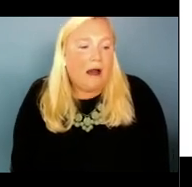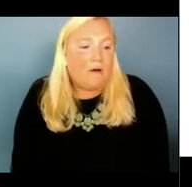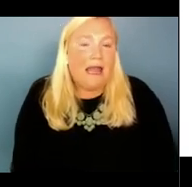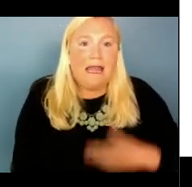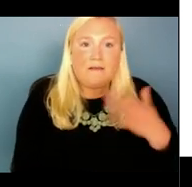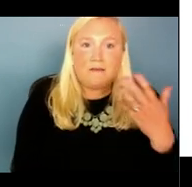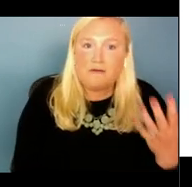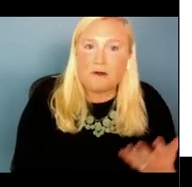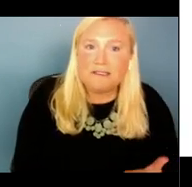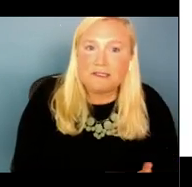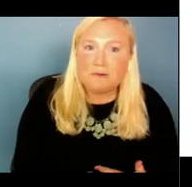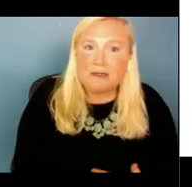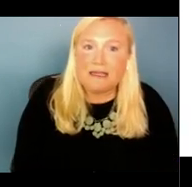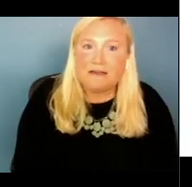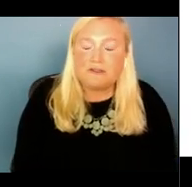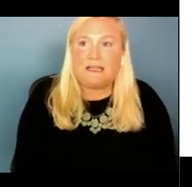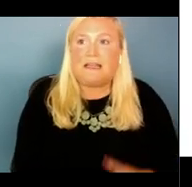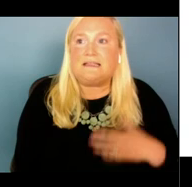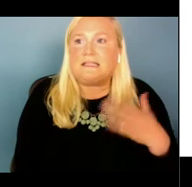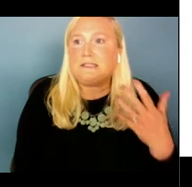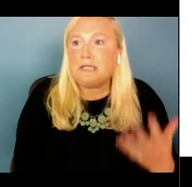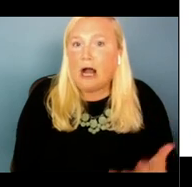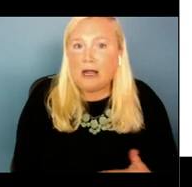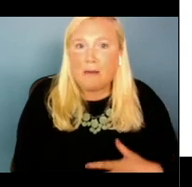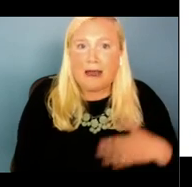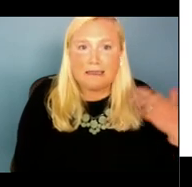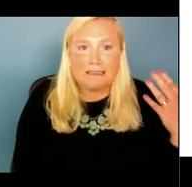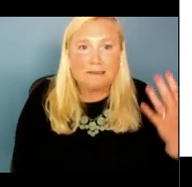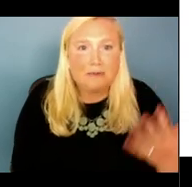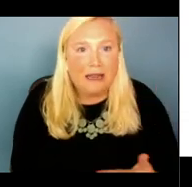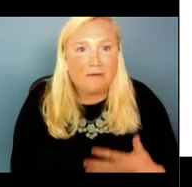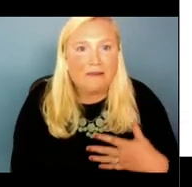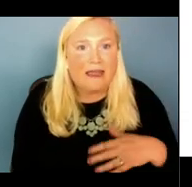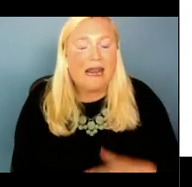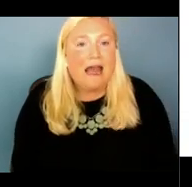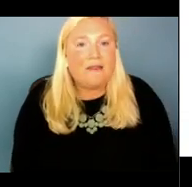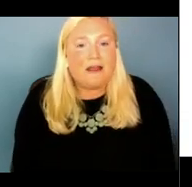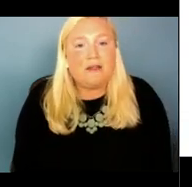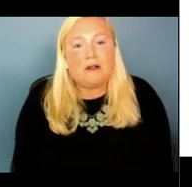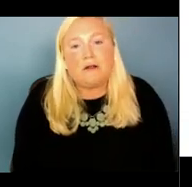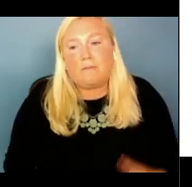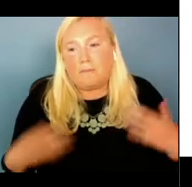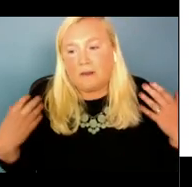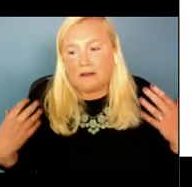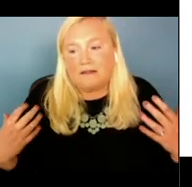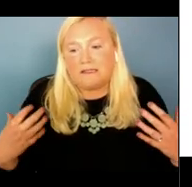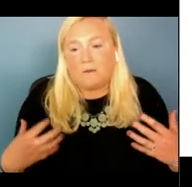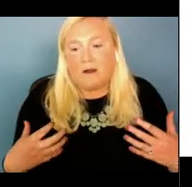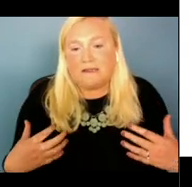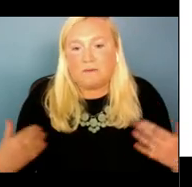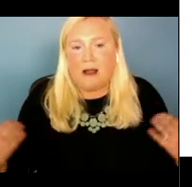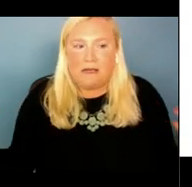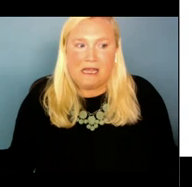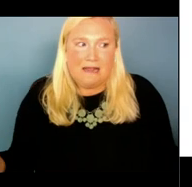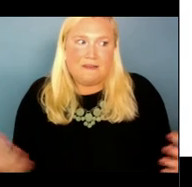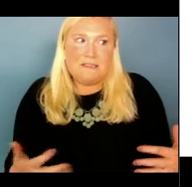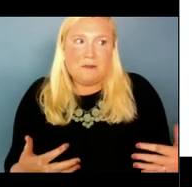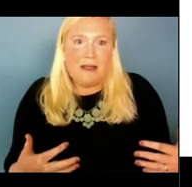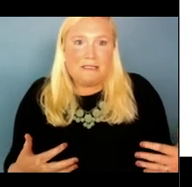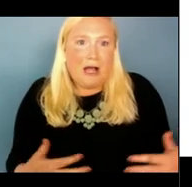talk about, hey, your voice does really interesting things, let's talk about it, let's play with it, then you're building this awareness